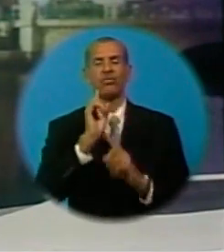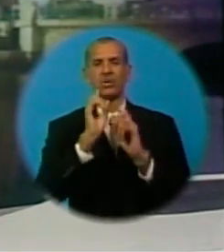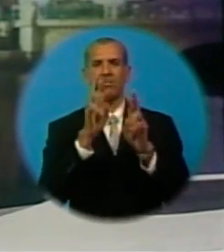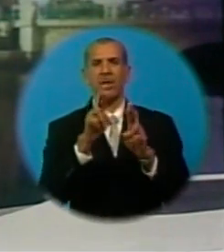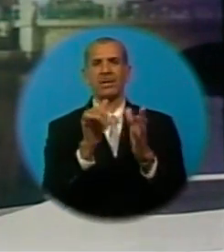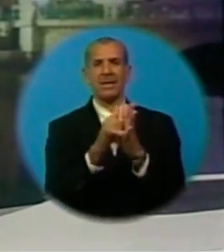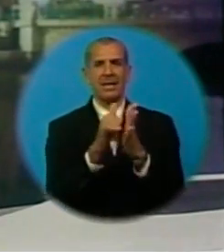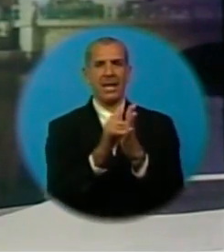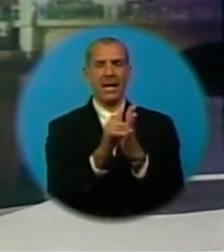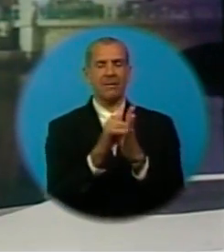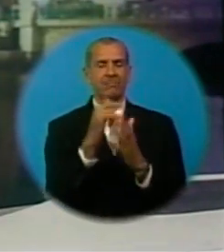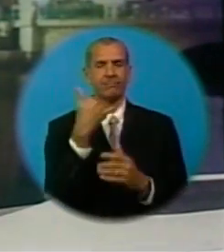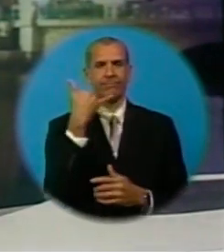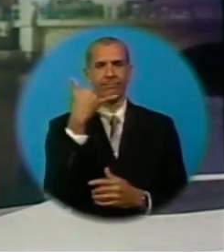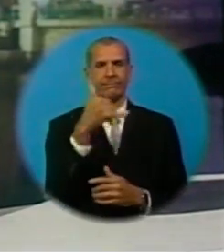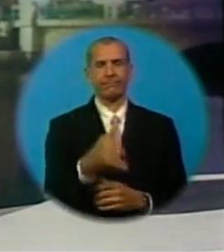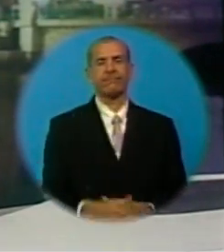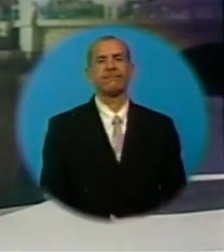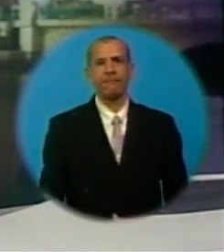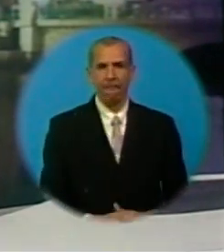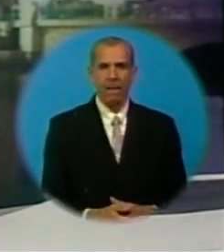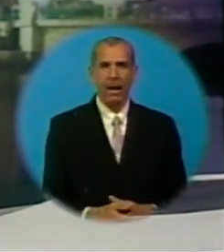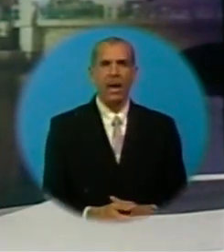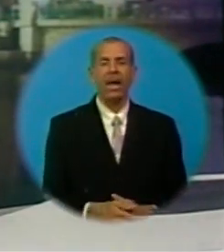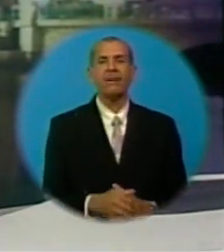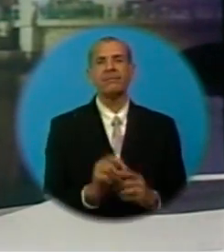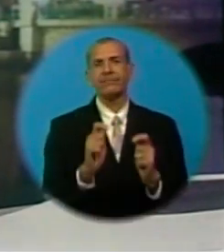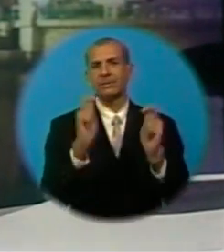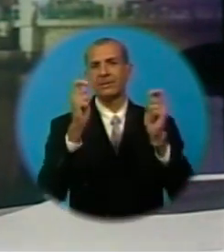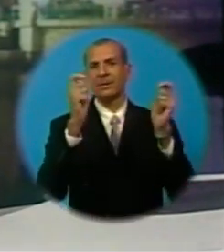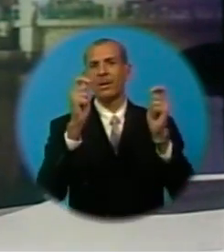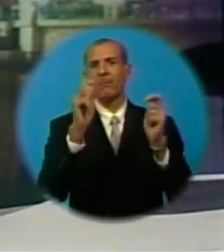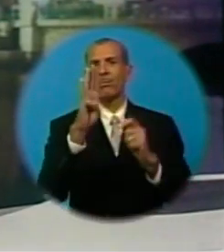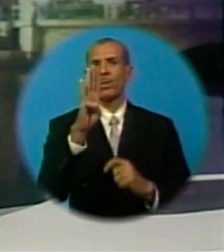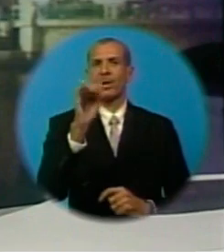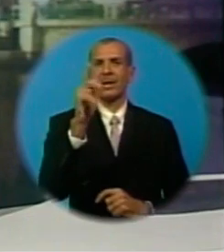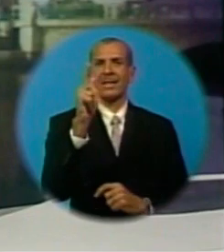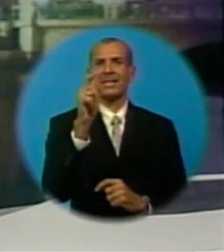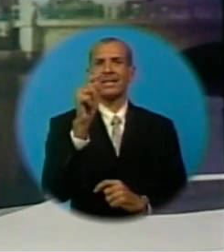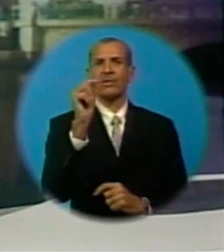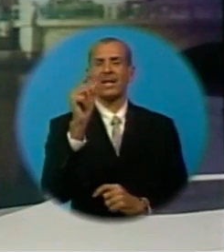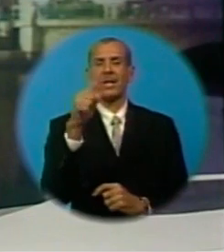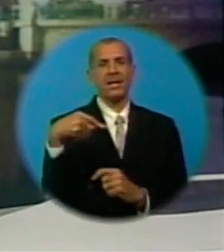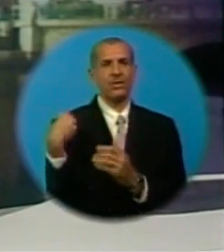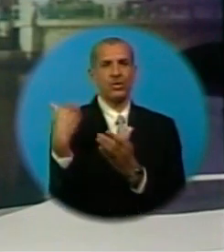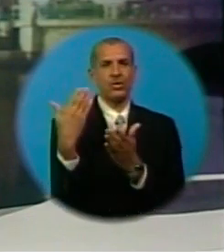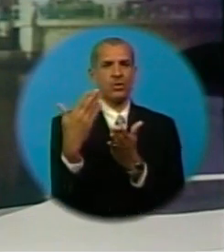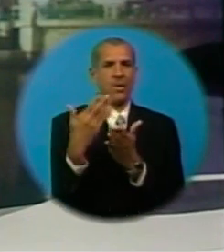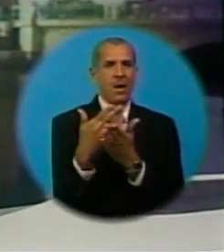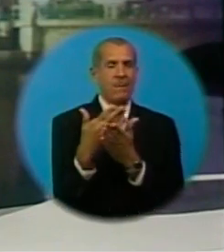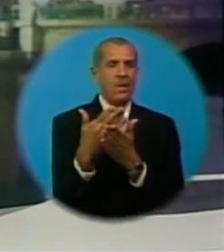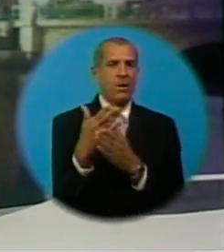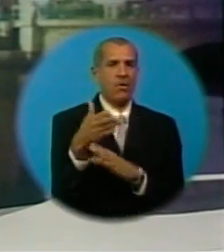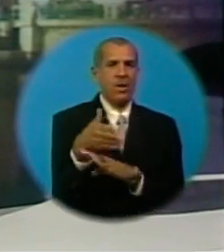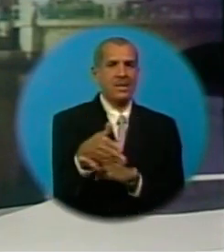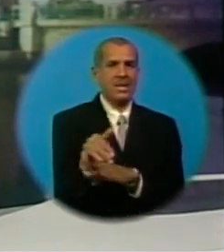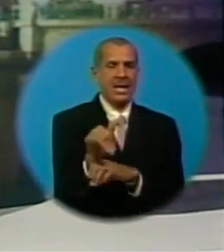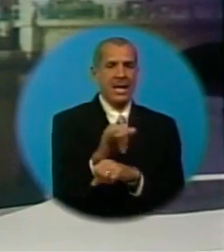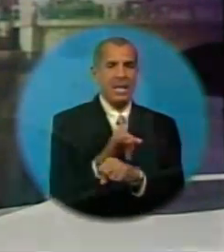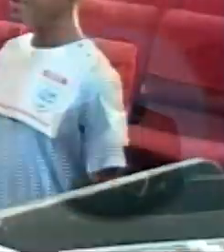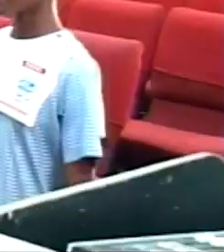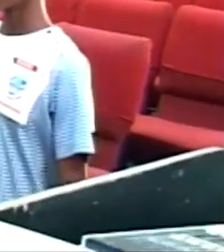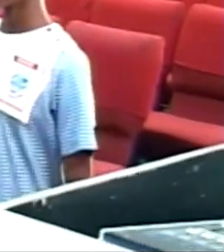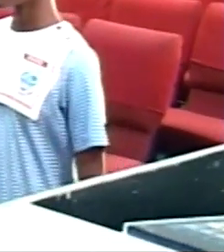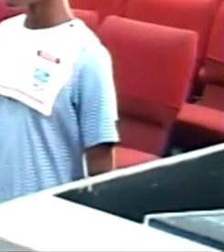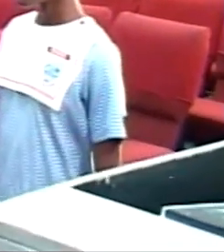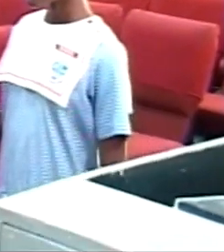to that accident. Well, the commemorative Broken Trident has made its latest stop on its journey across the island. Today, the Broken